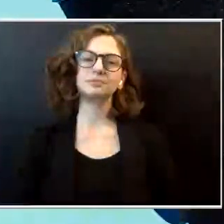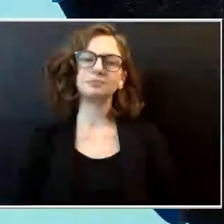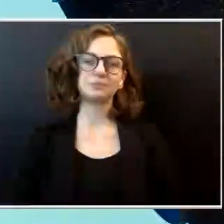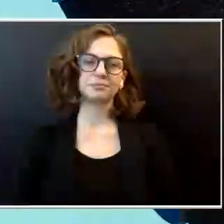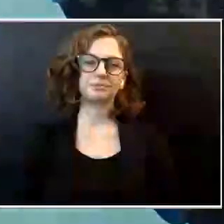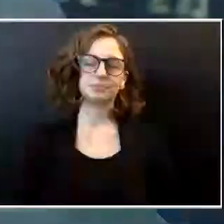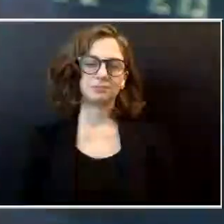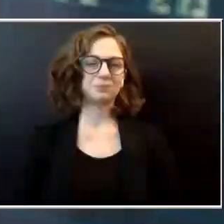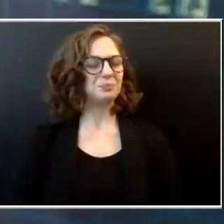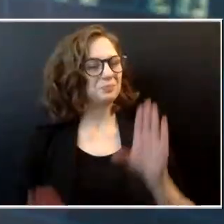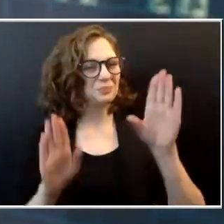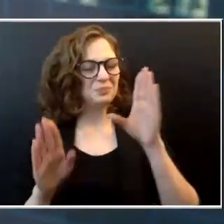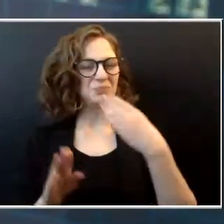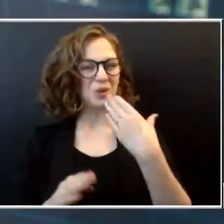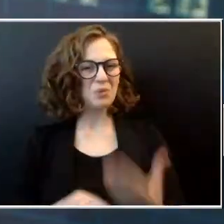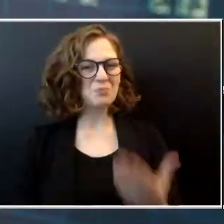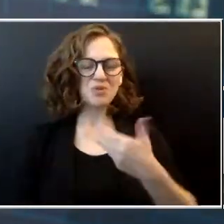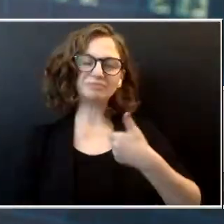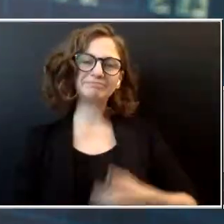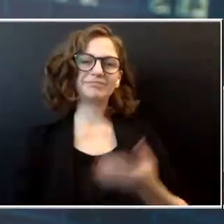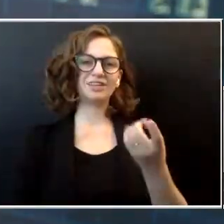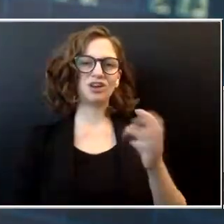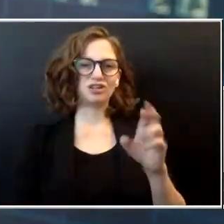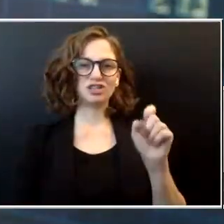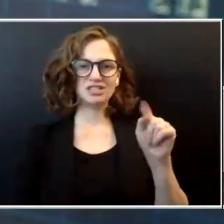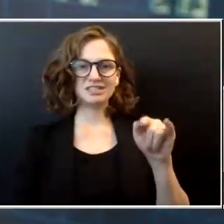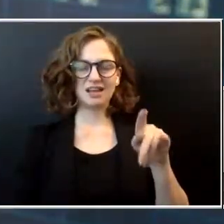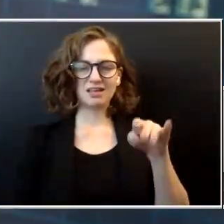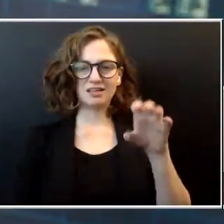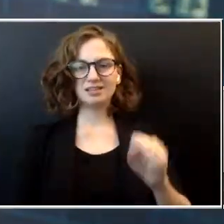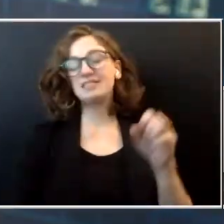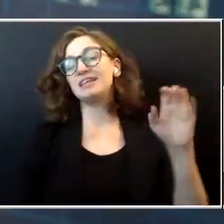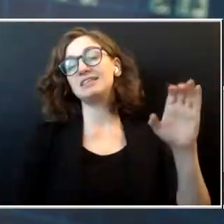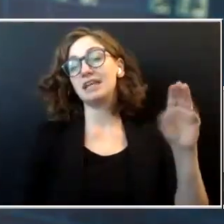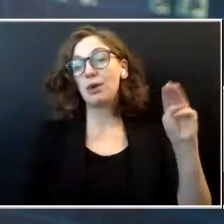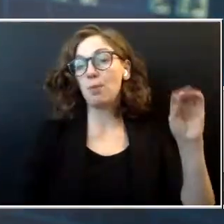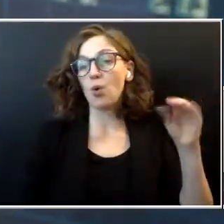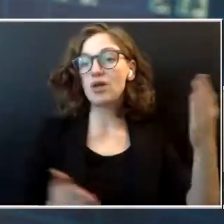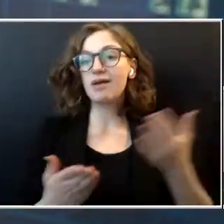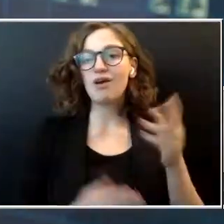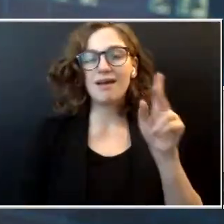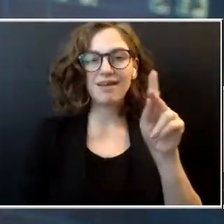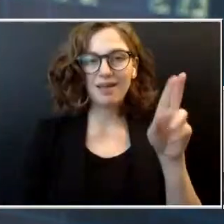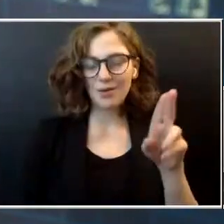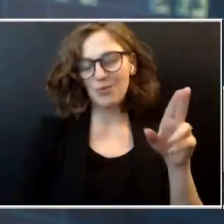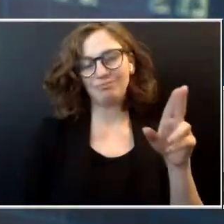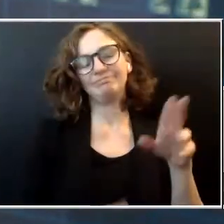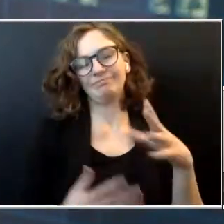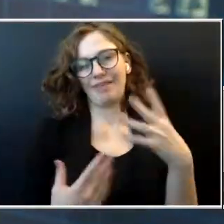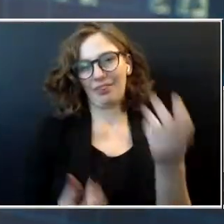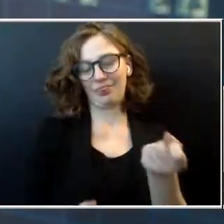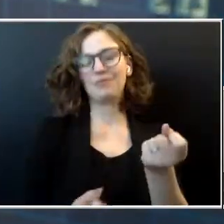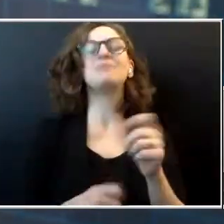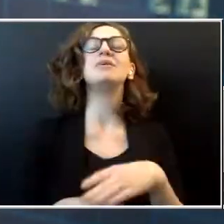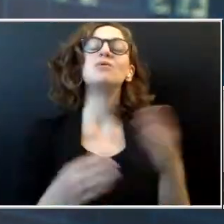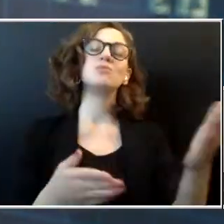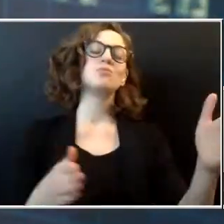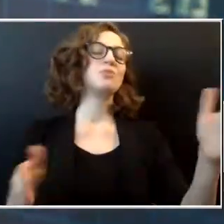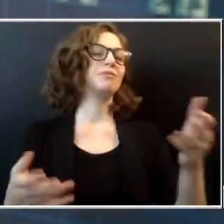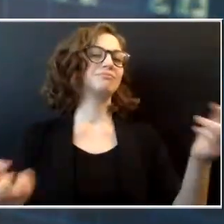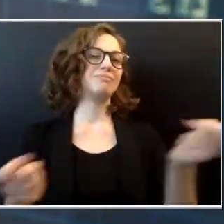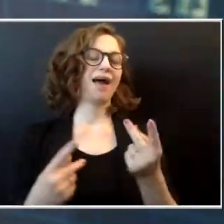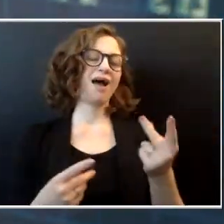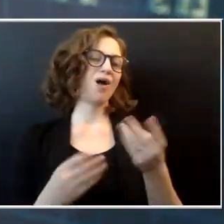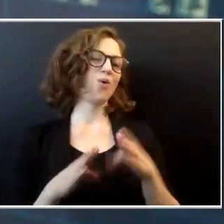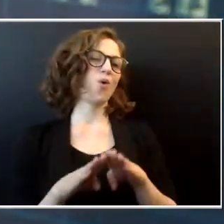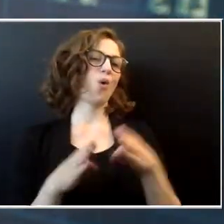Hey, good morning. I'm Dr. Steve Stites, Chief Medical Officer here at the University of Kansas Health System. Welcome back to Open Mics with Dr. Stites. Today we are